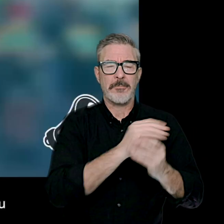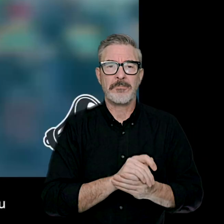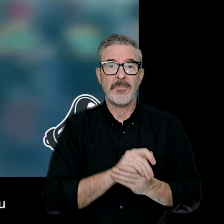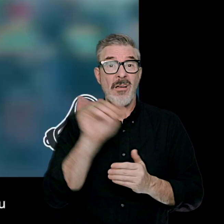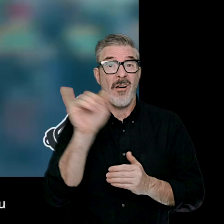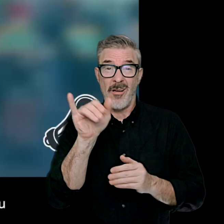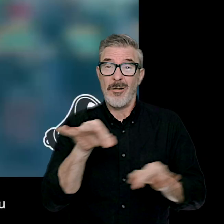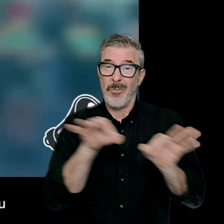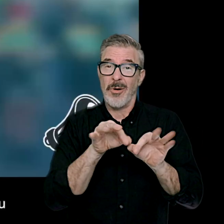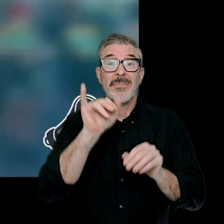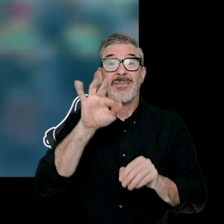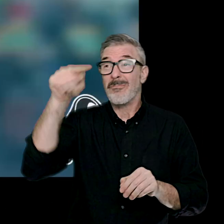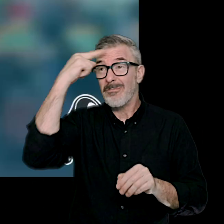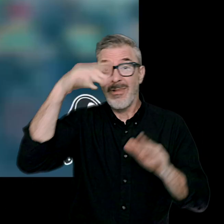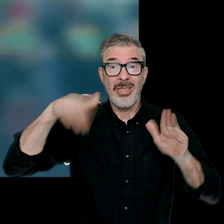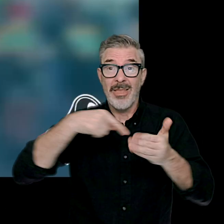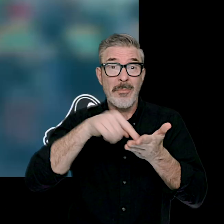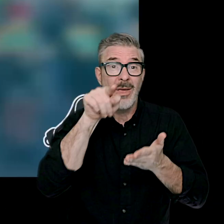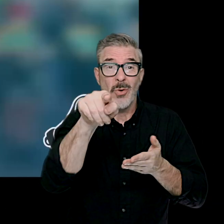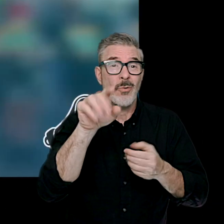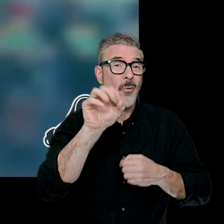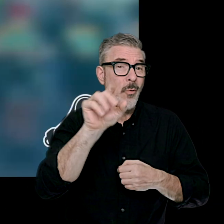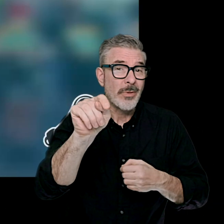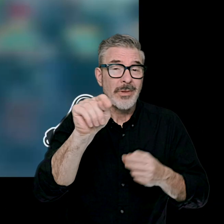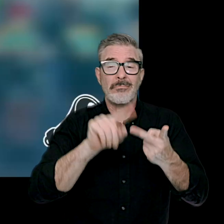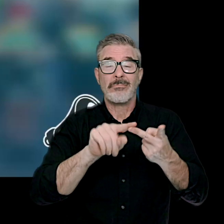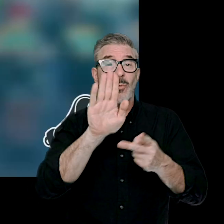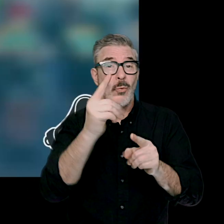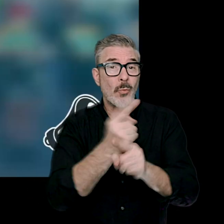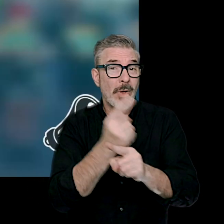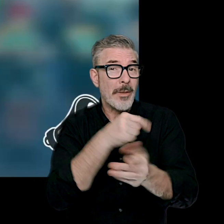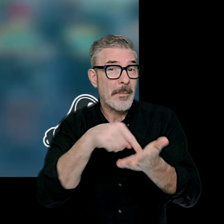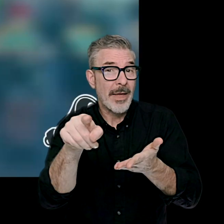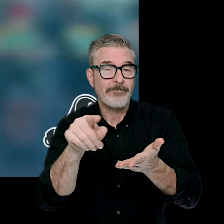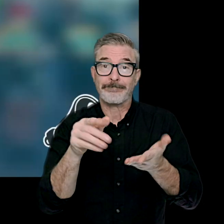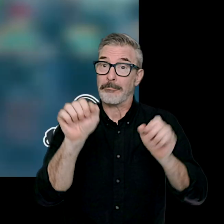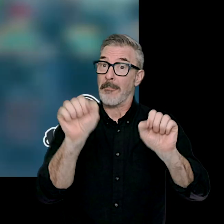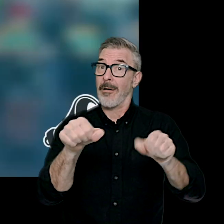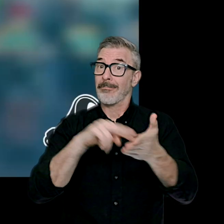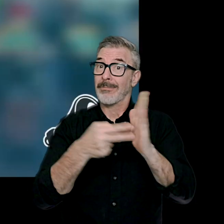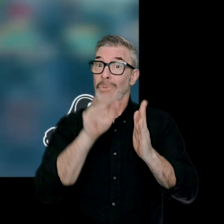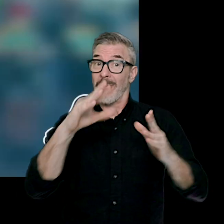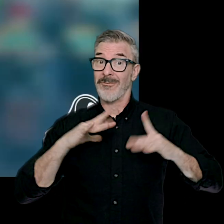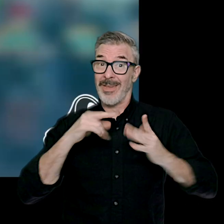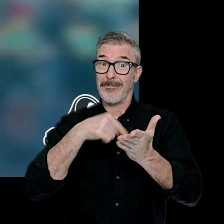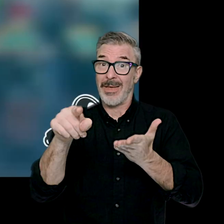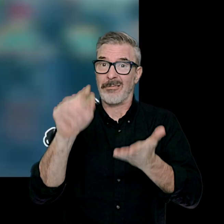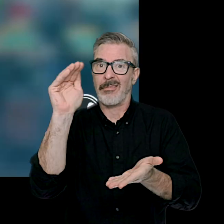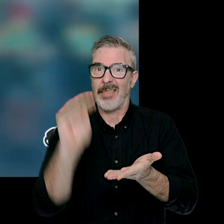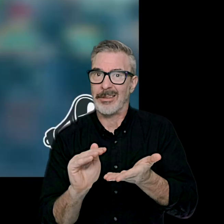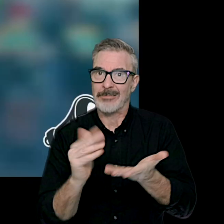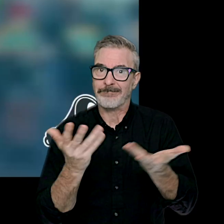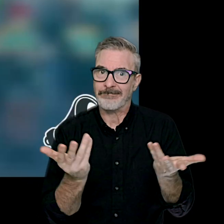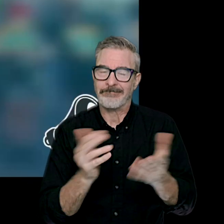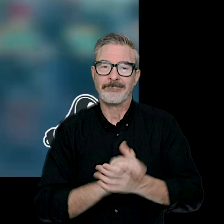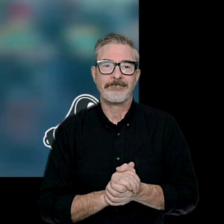And if your employer hasn't paid you other wages, such as overtime or regular pay, this means that your vacation pay might be short.